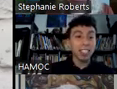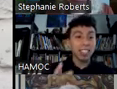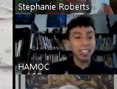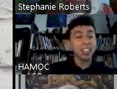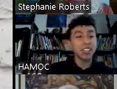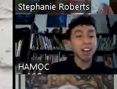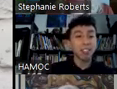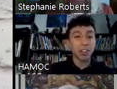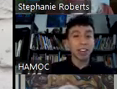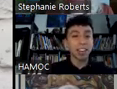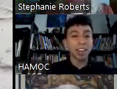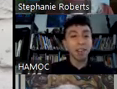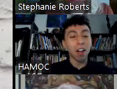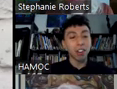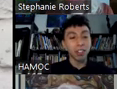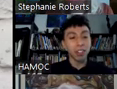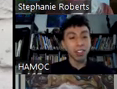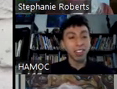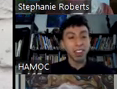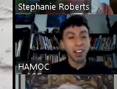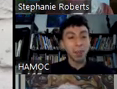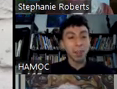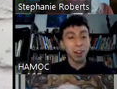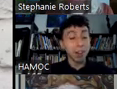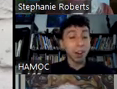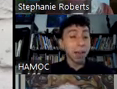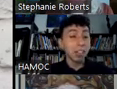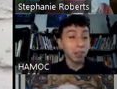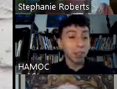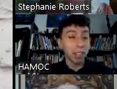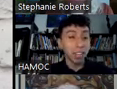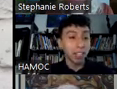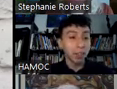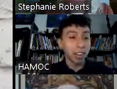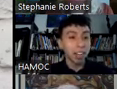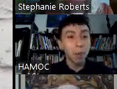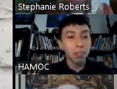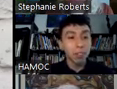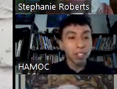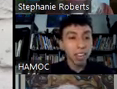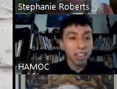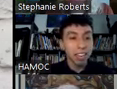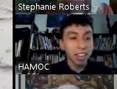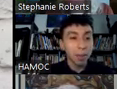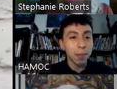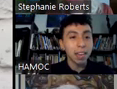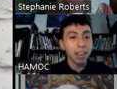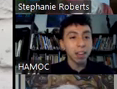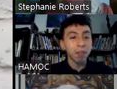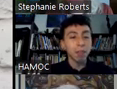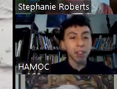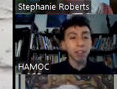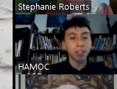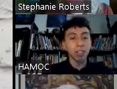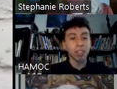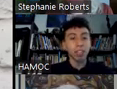there present. And then the shadows that created kind of on her shirt are very masterful. I think it's great. And it almost looks like maybe like